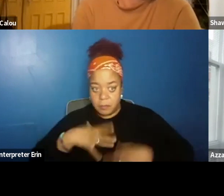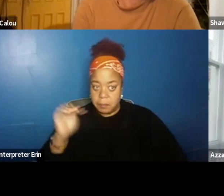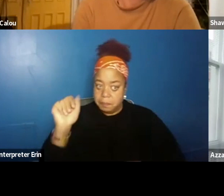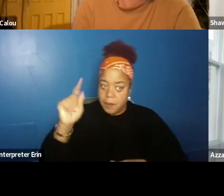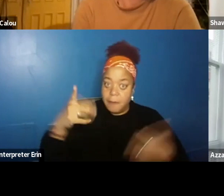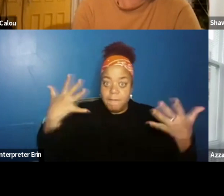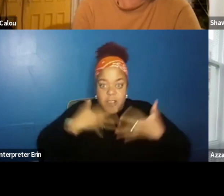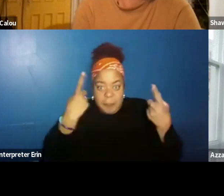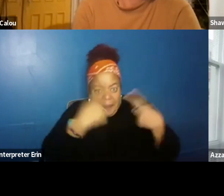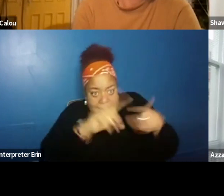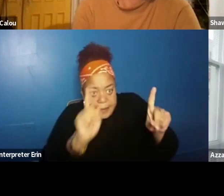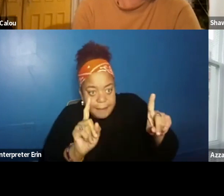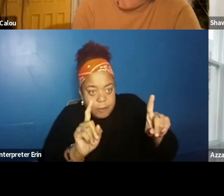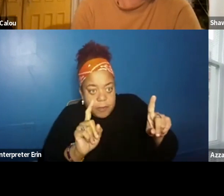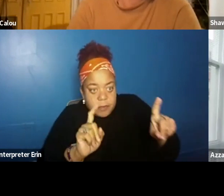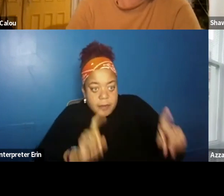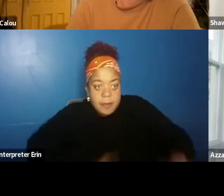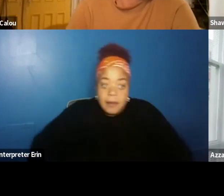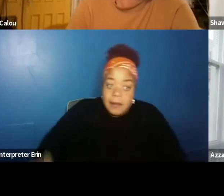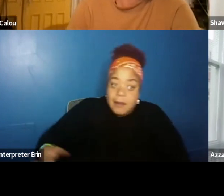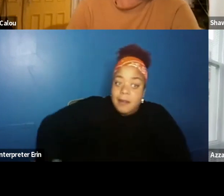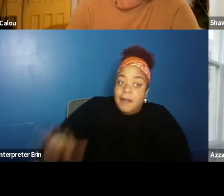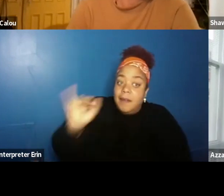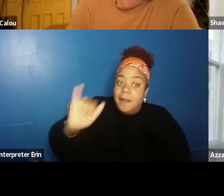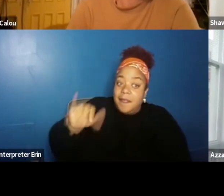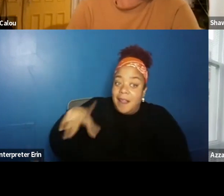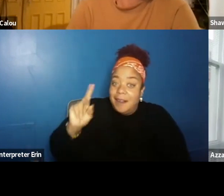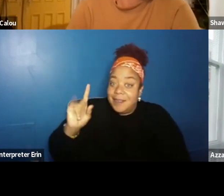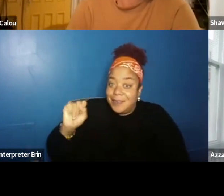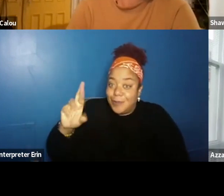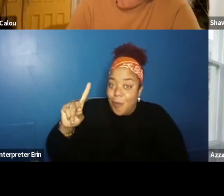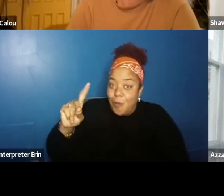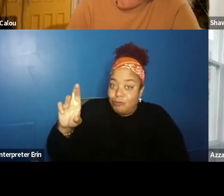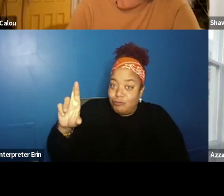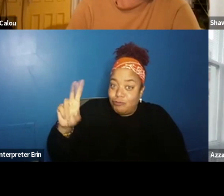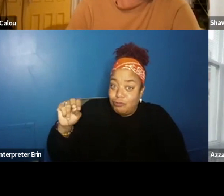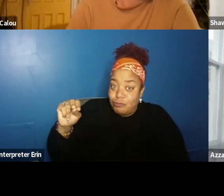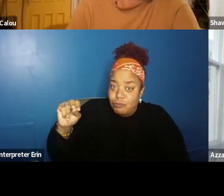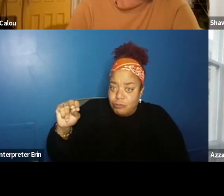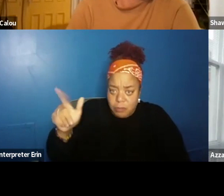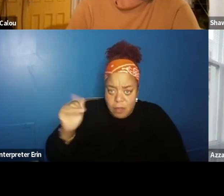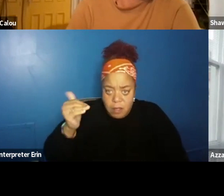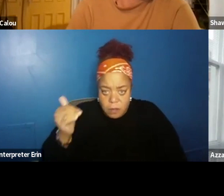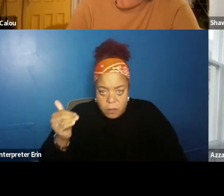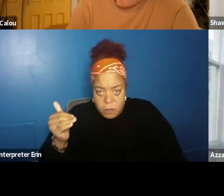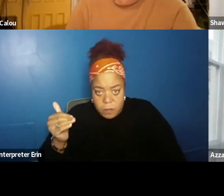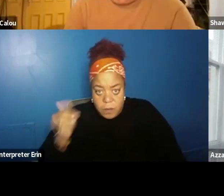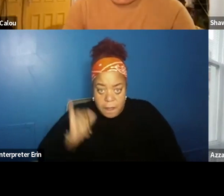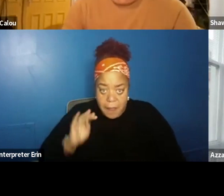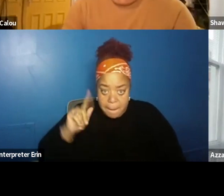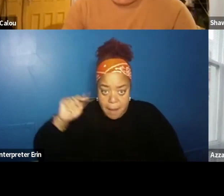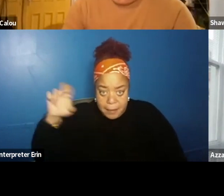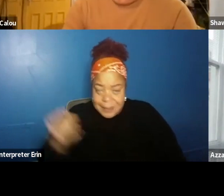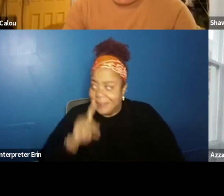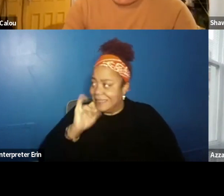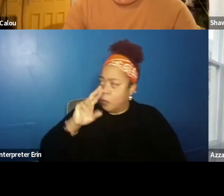in the context of the Black body, in the context of the refusal of kind of unlivability, the interruptions that happen when people